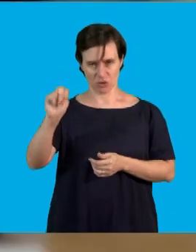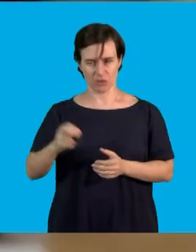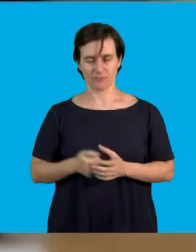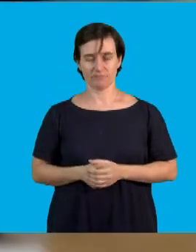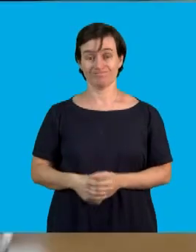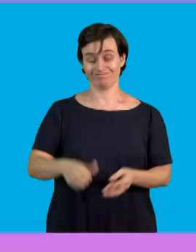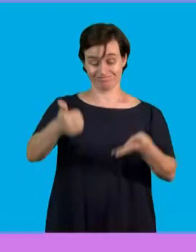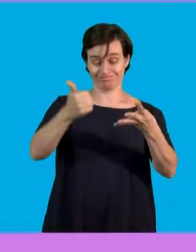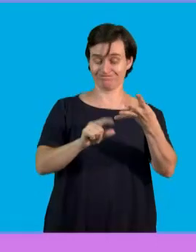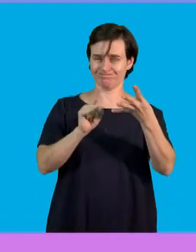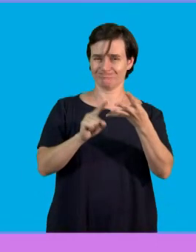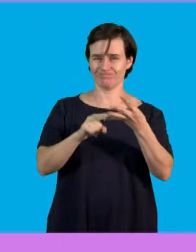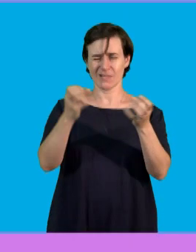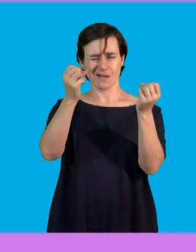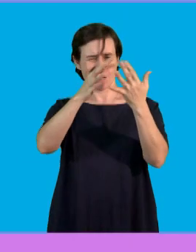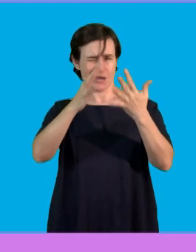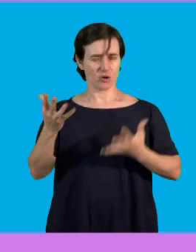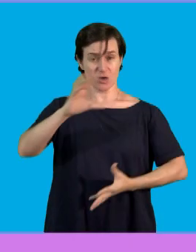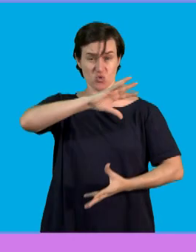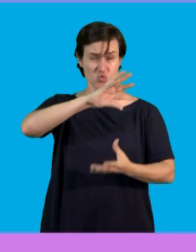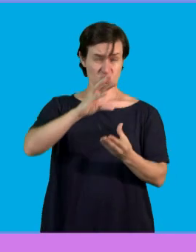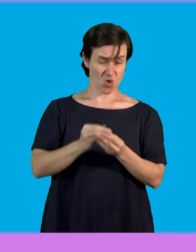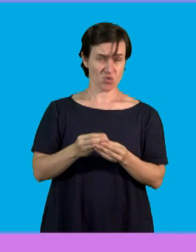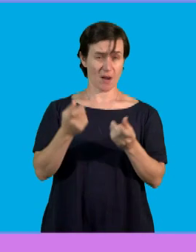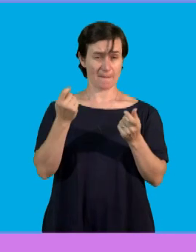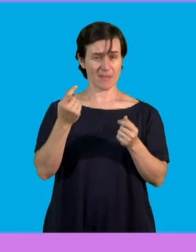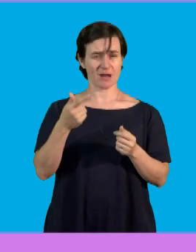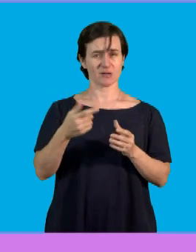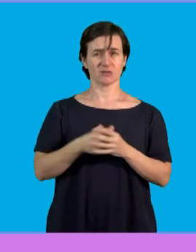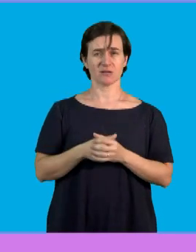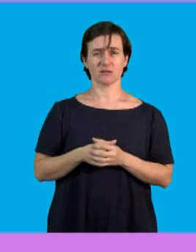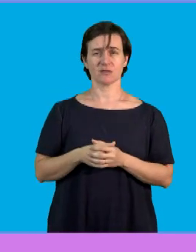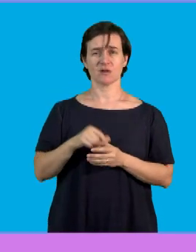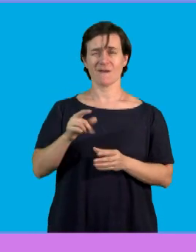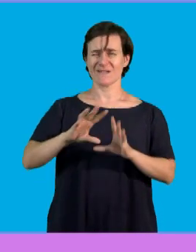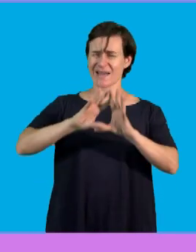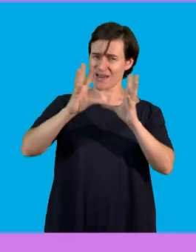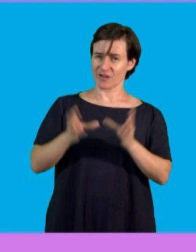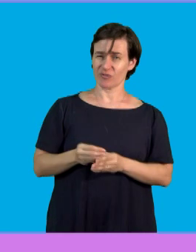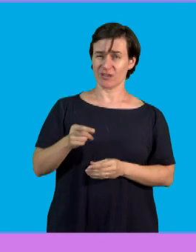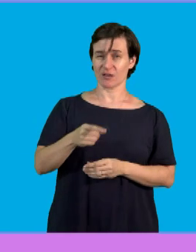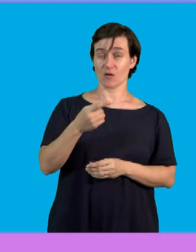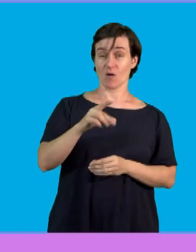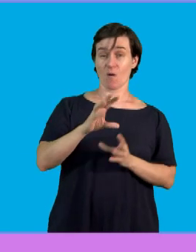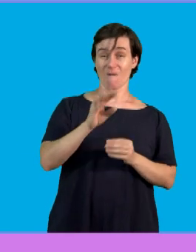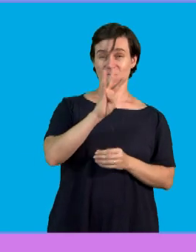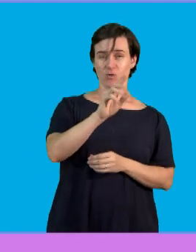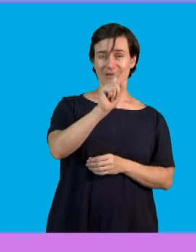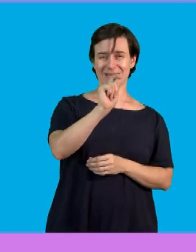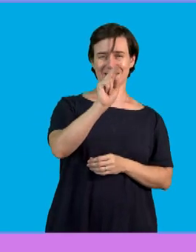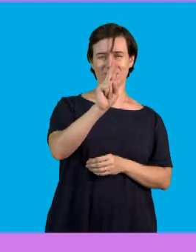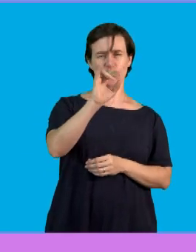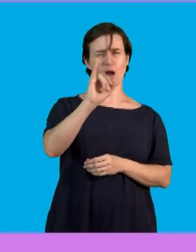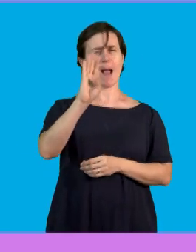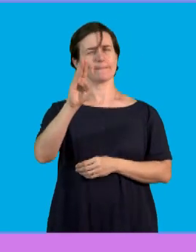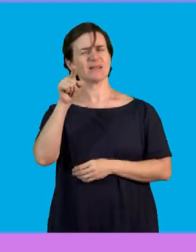D, calculate the total amount of all TUIB transactions made on this. So this is